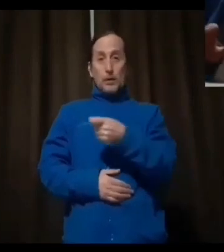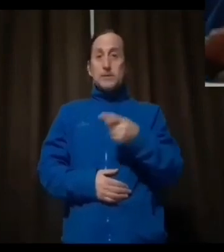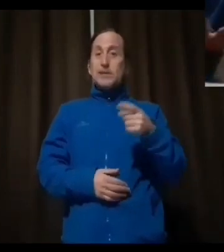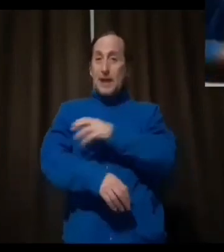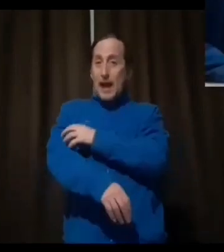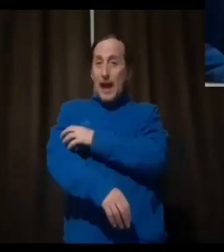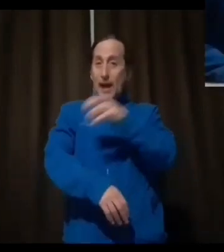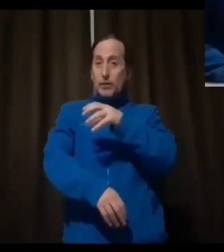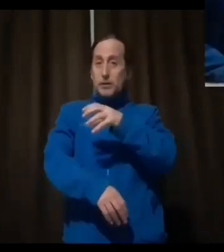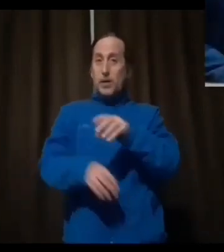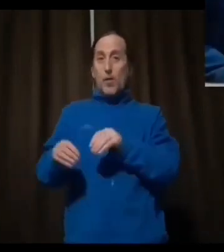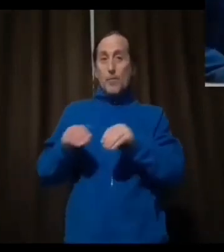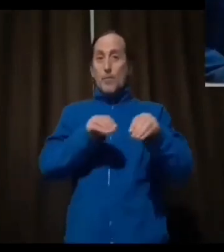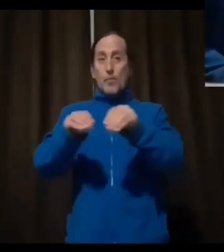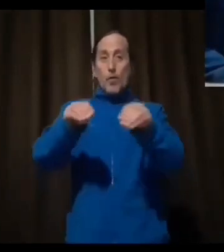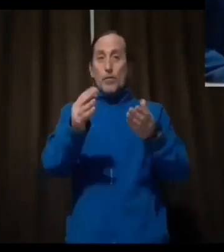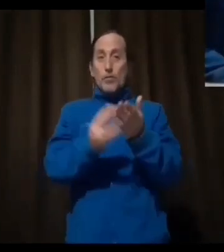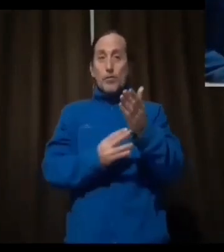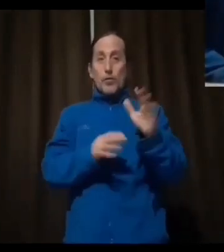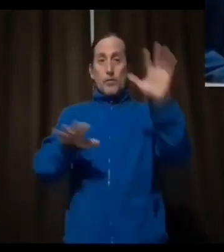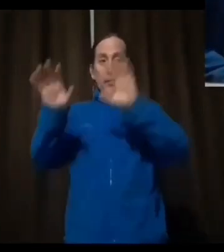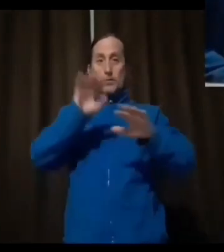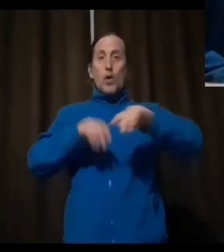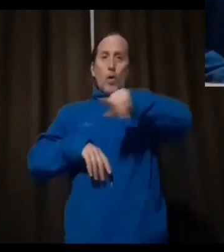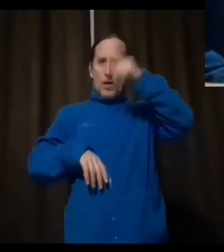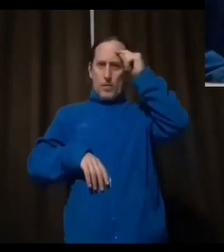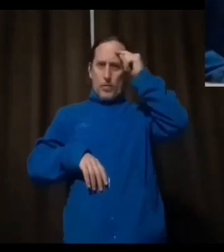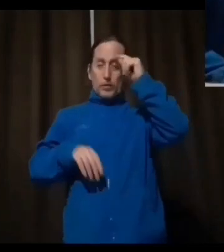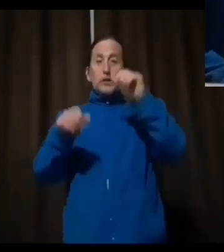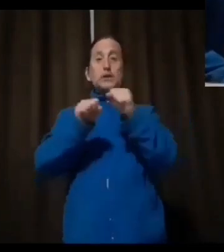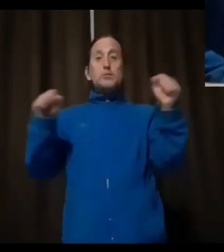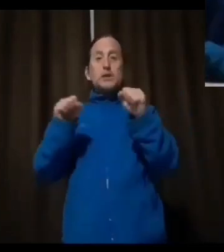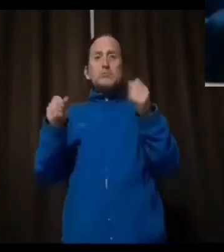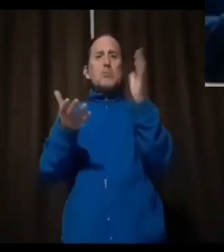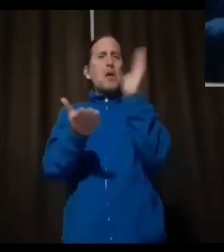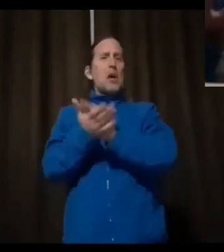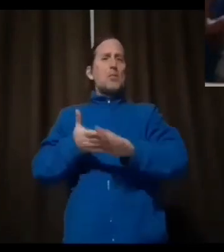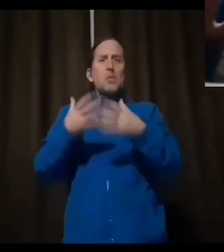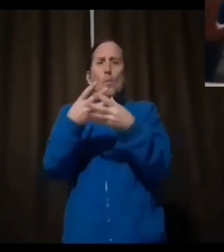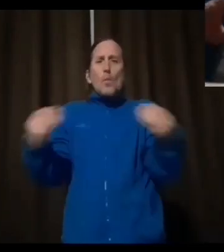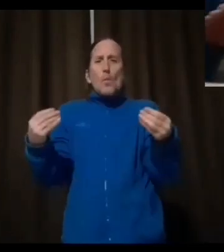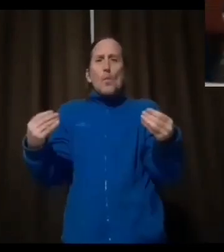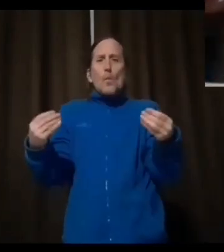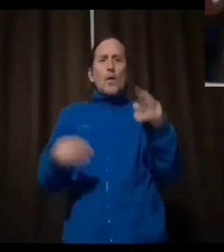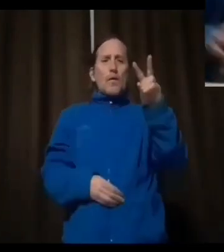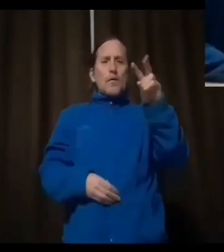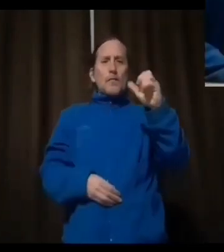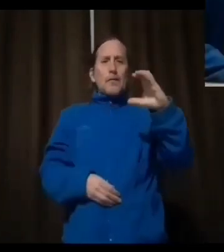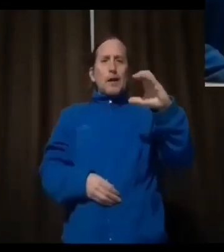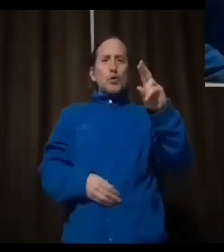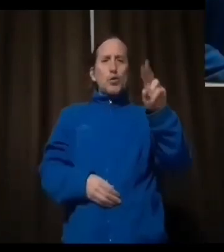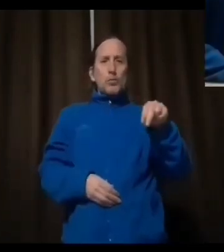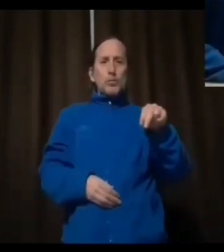empty. It's a vacuum. It's not. It is dark matter. Everything and